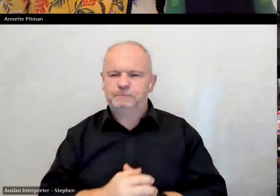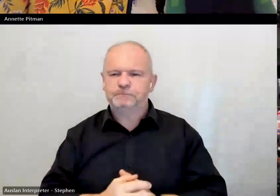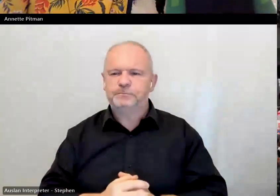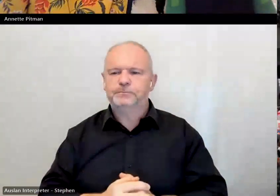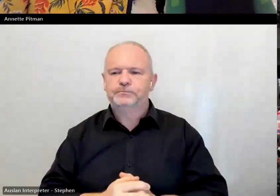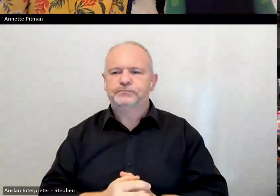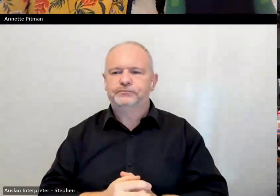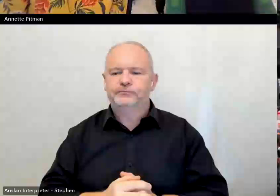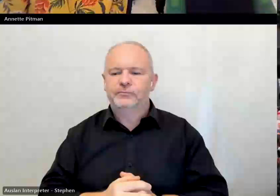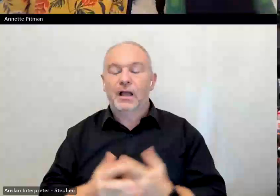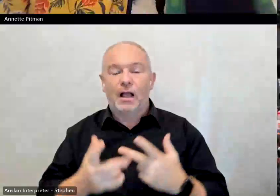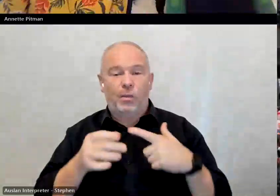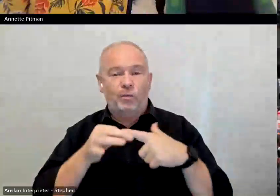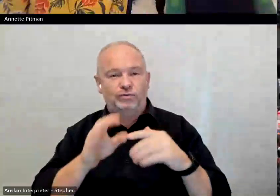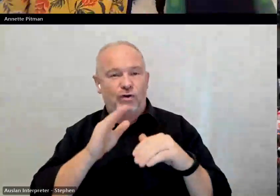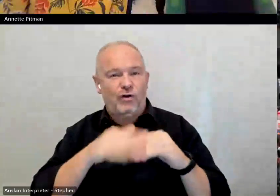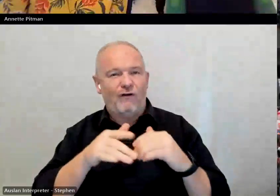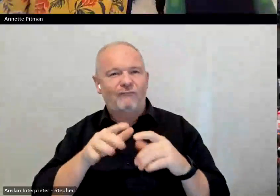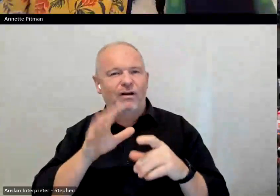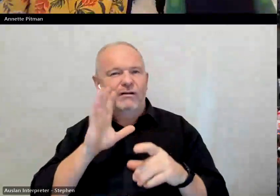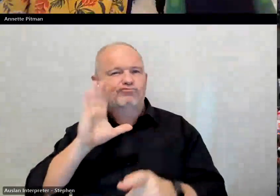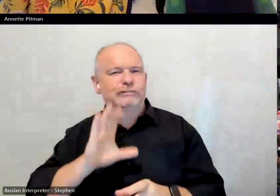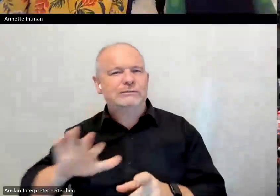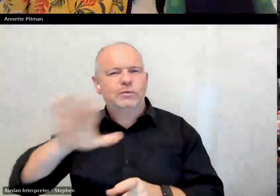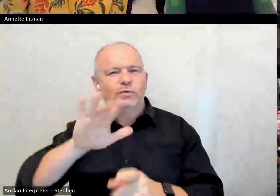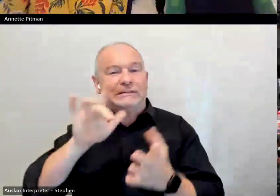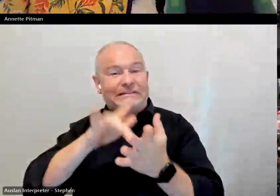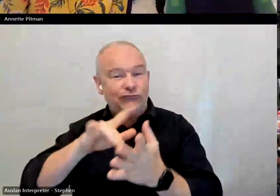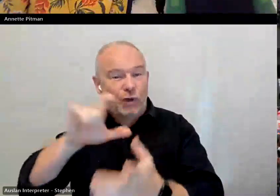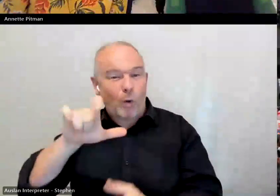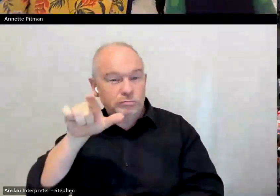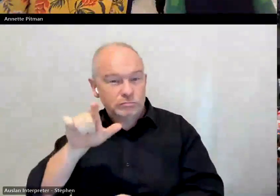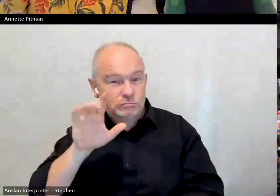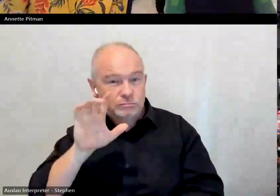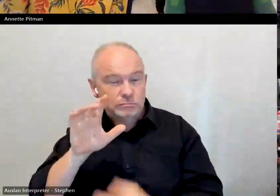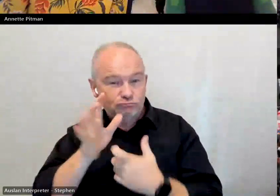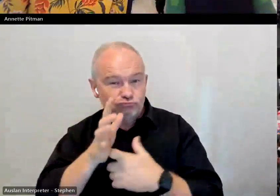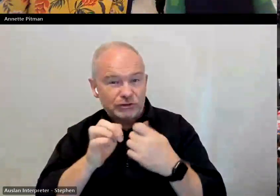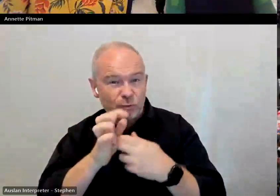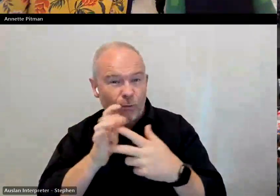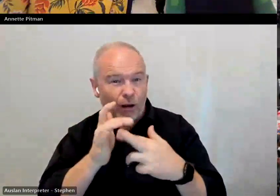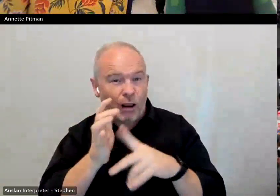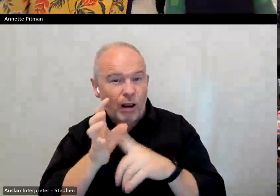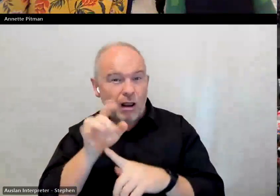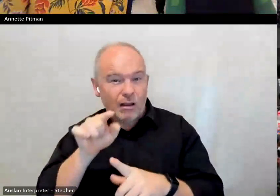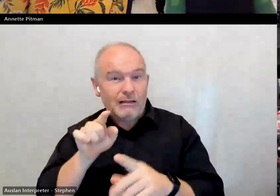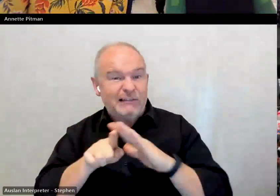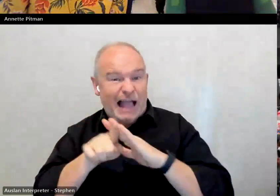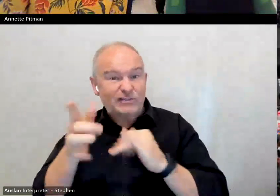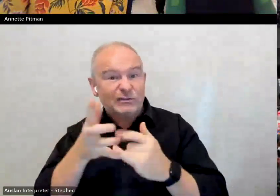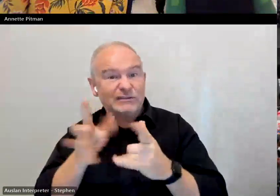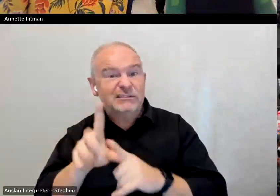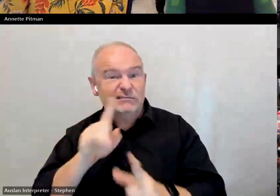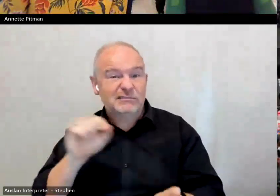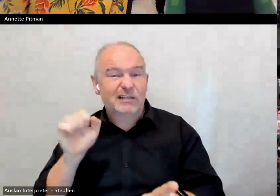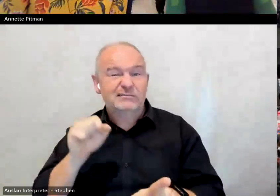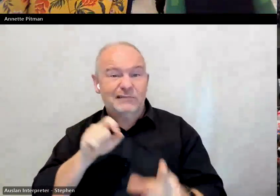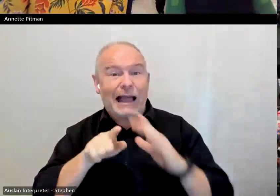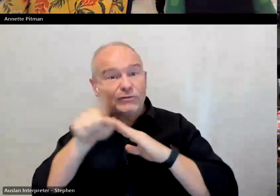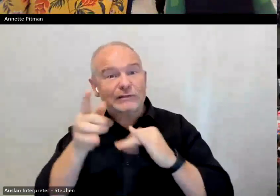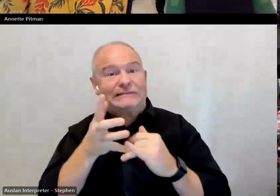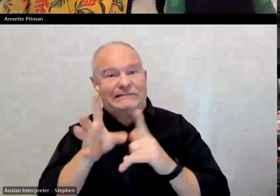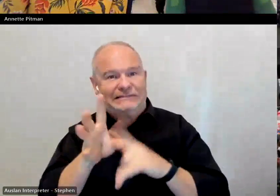So yeah, another question about regional. Is the Central Coast considered regional? If it's outside of Sydney, yes.